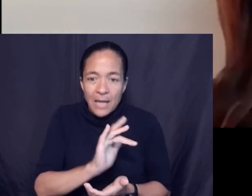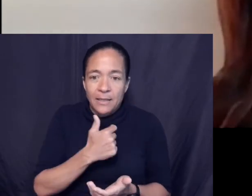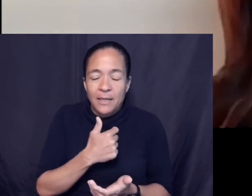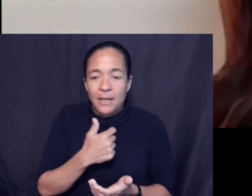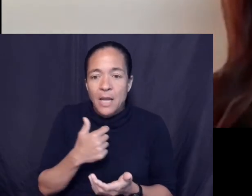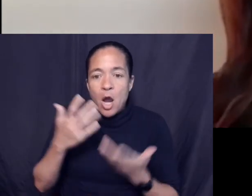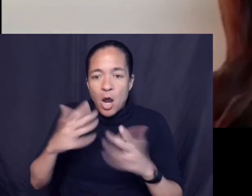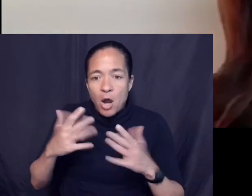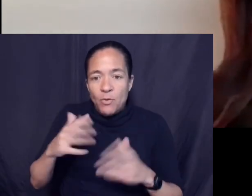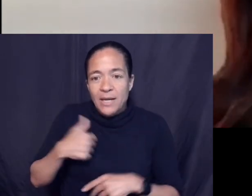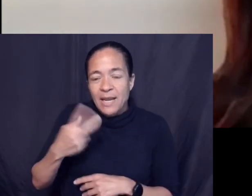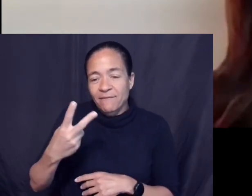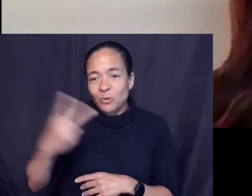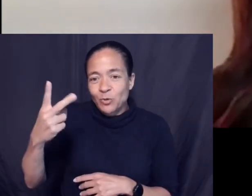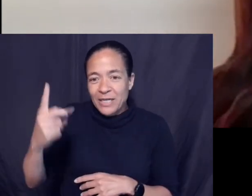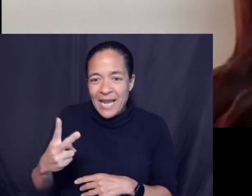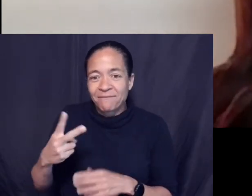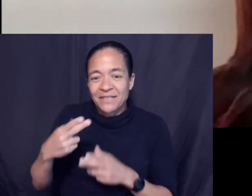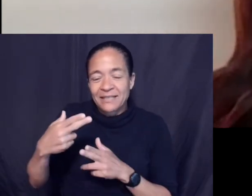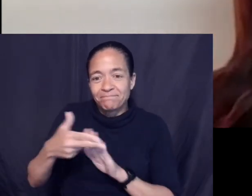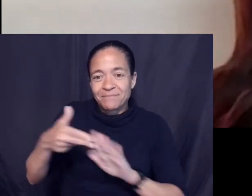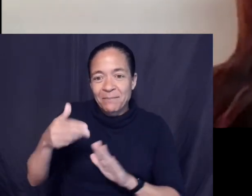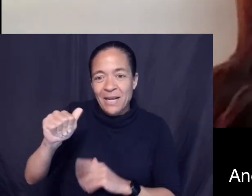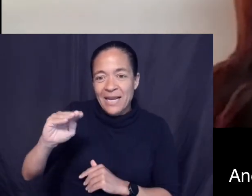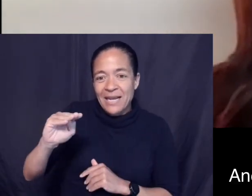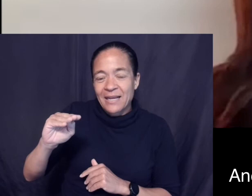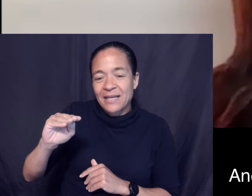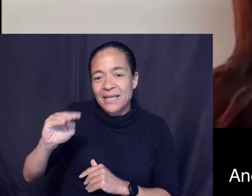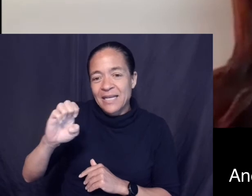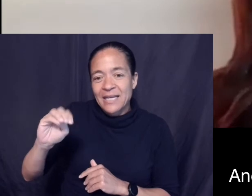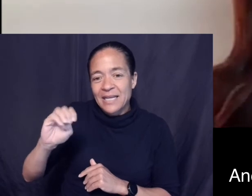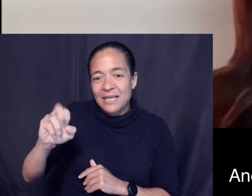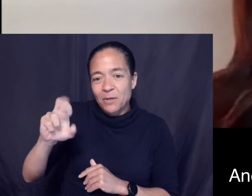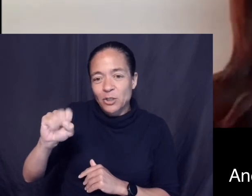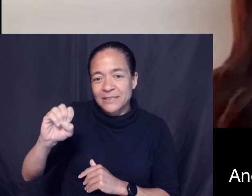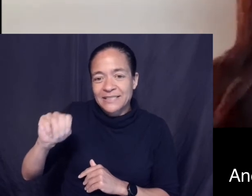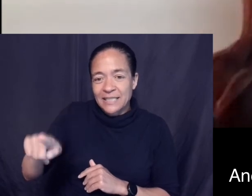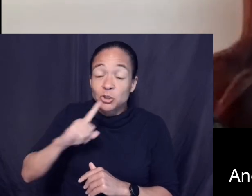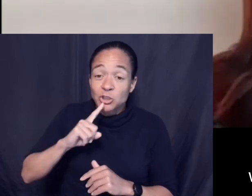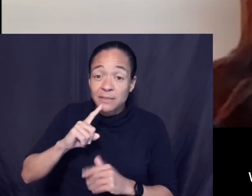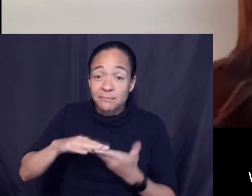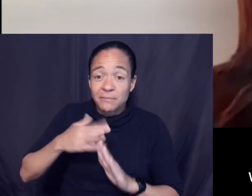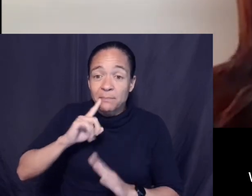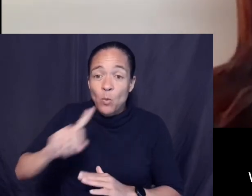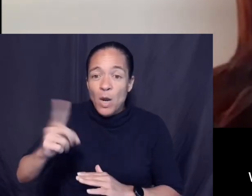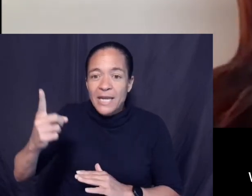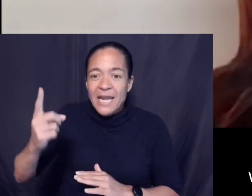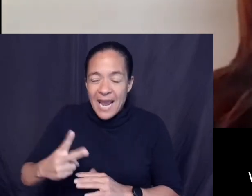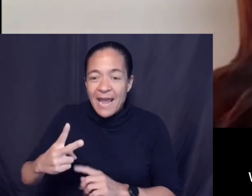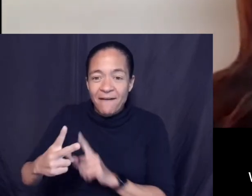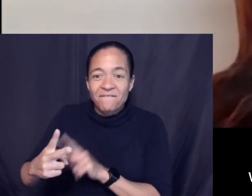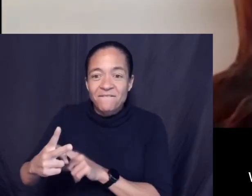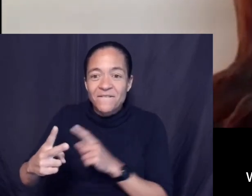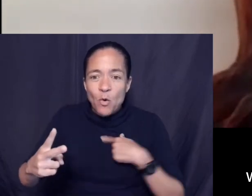have a 2.5-year-old named Emerson. And when she was about 1.5, we found out that we